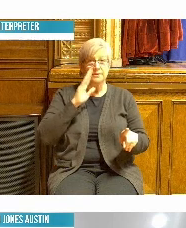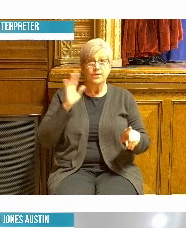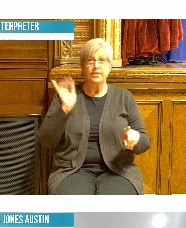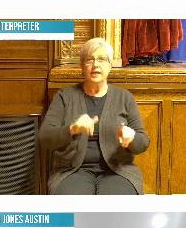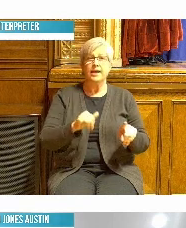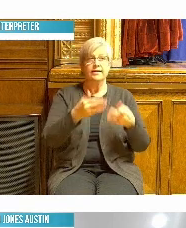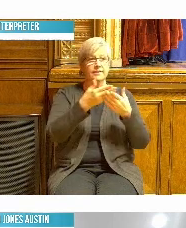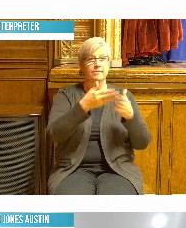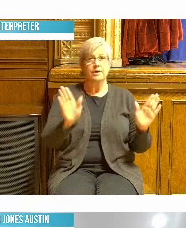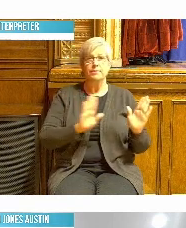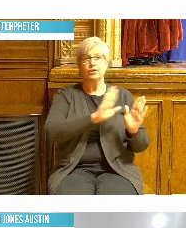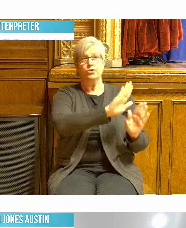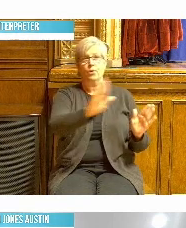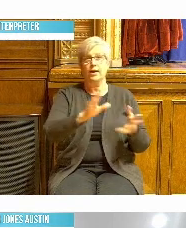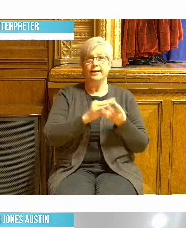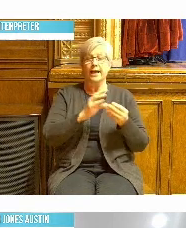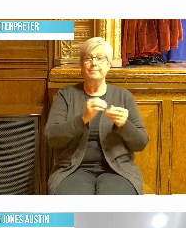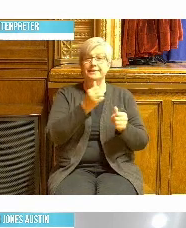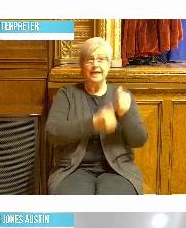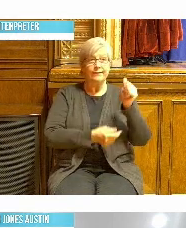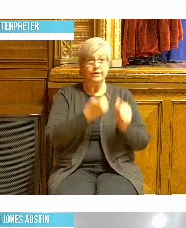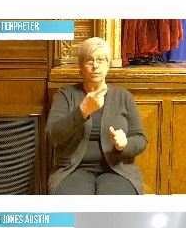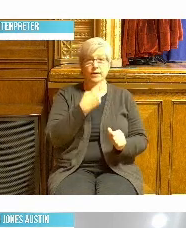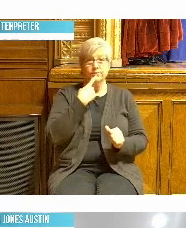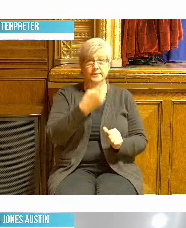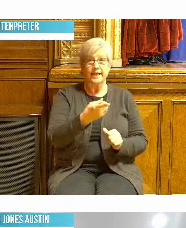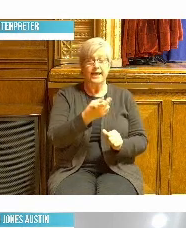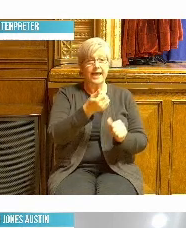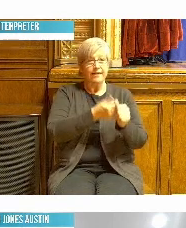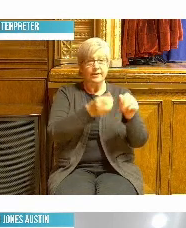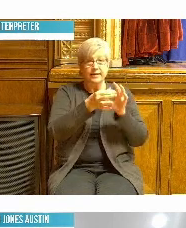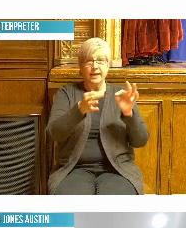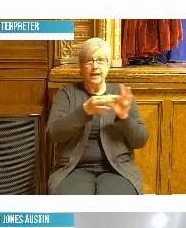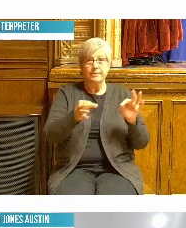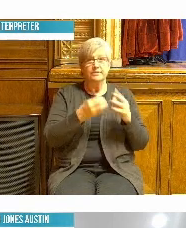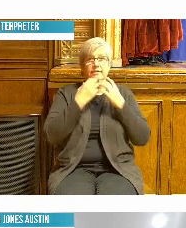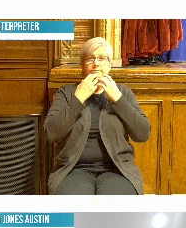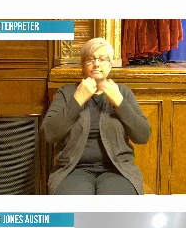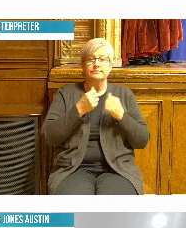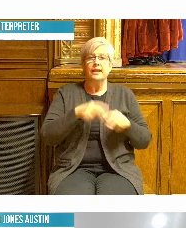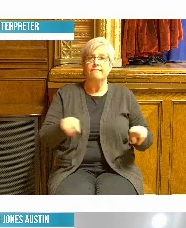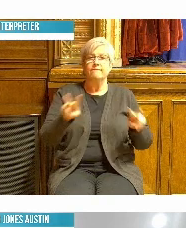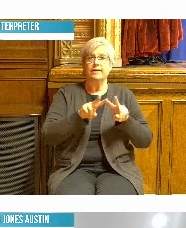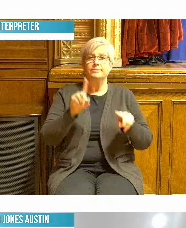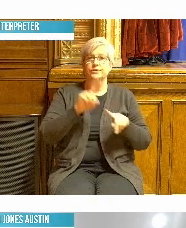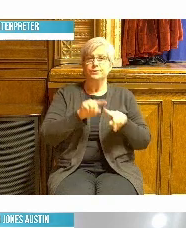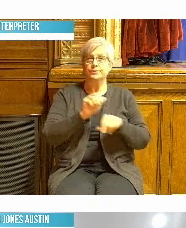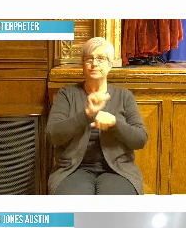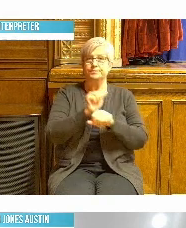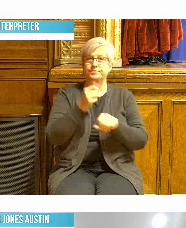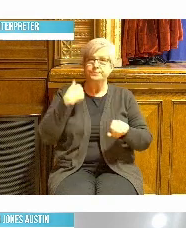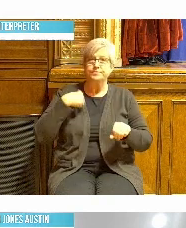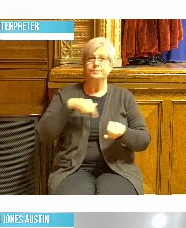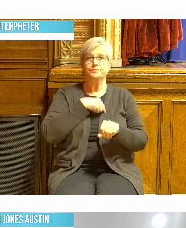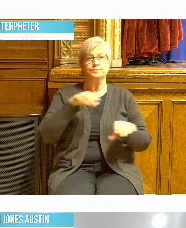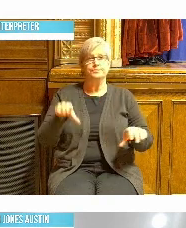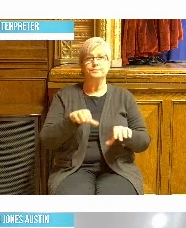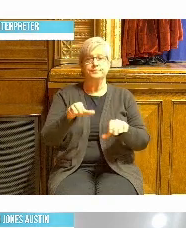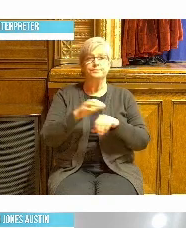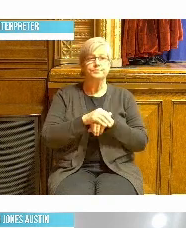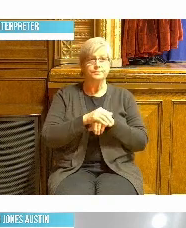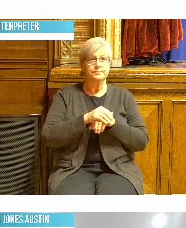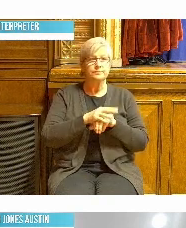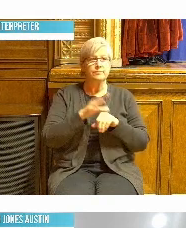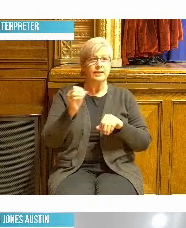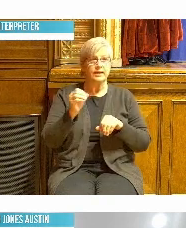public that each and every one of your statements are valuable to the work that we have been charged with doing.